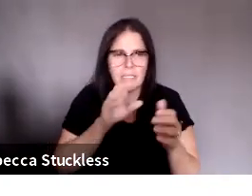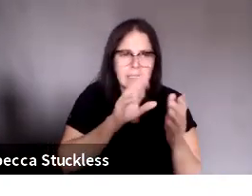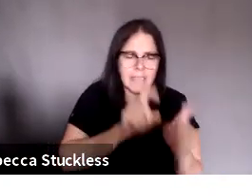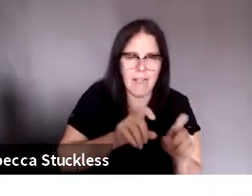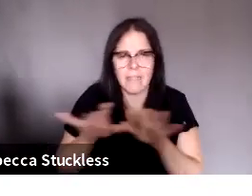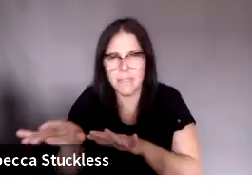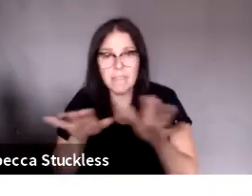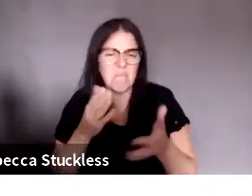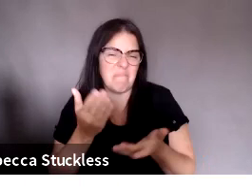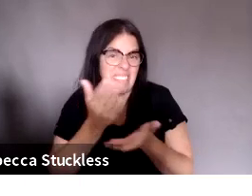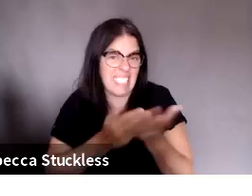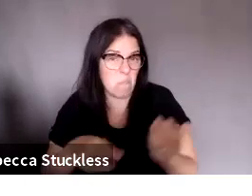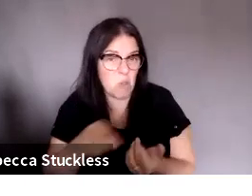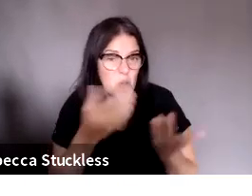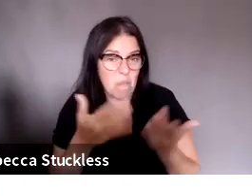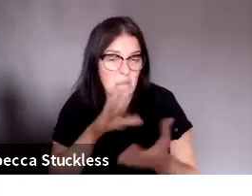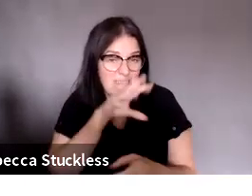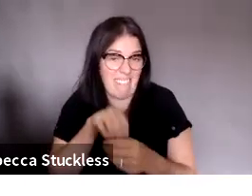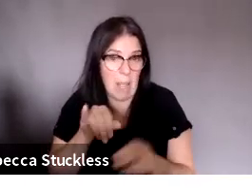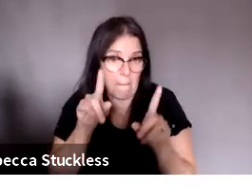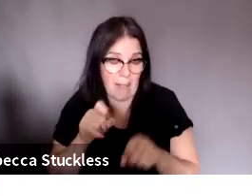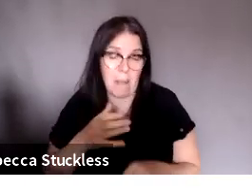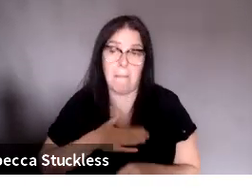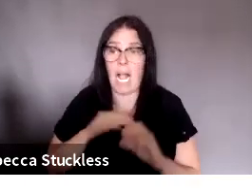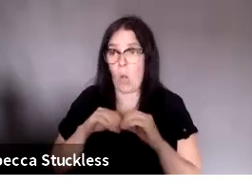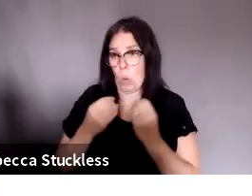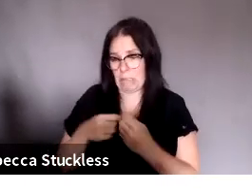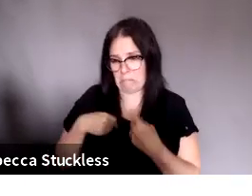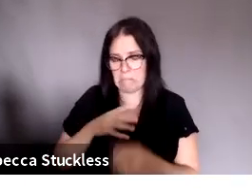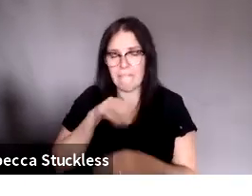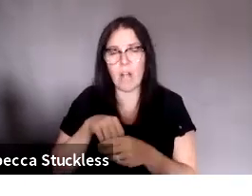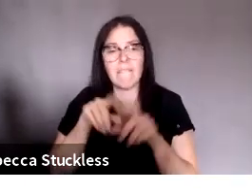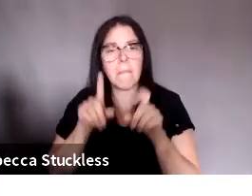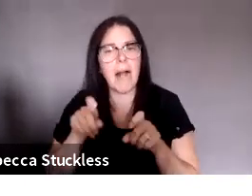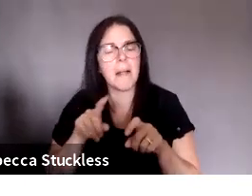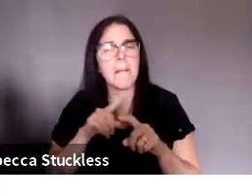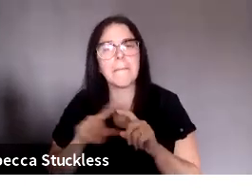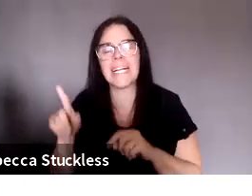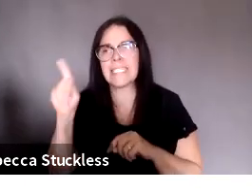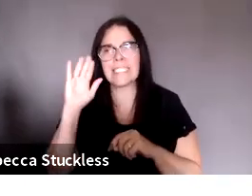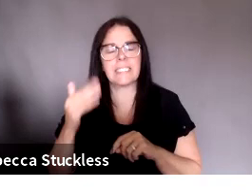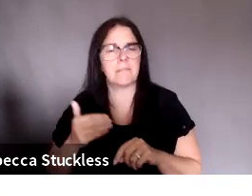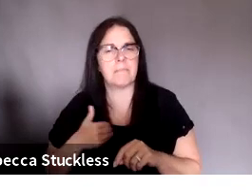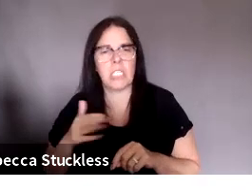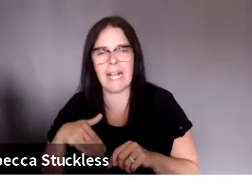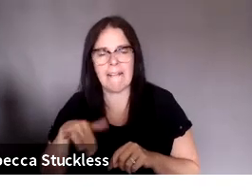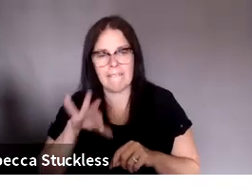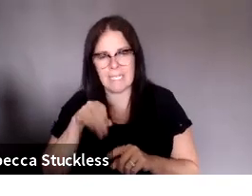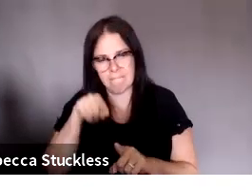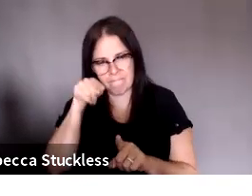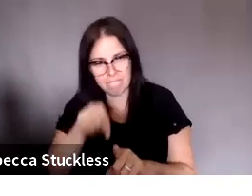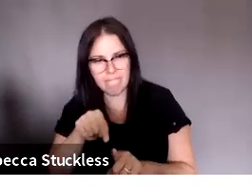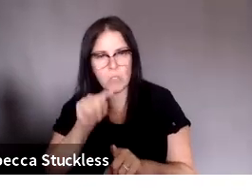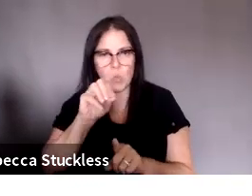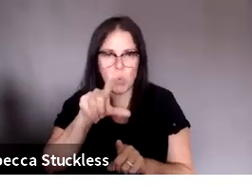Some of you have probably been involved in some of those pilots. My organizations have been involved in those pilots, but they have yet to land on a tool or a suite